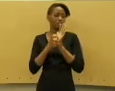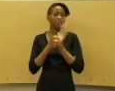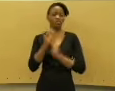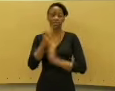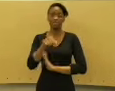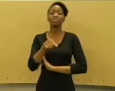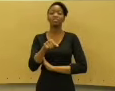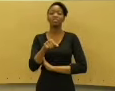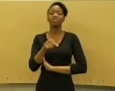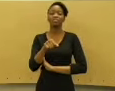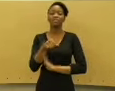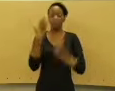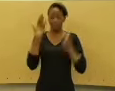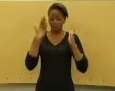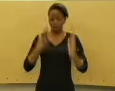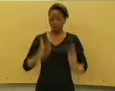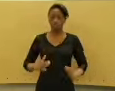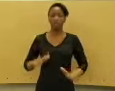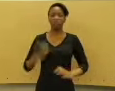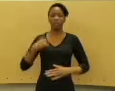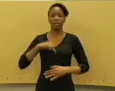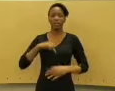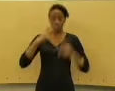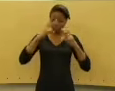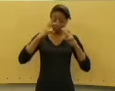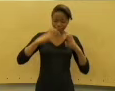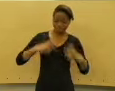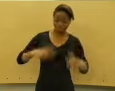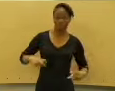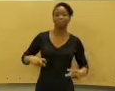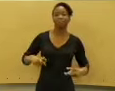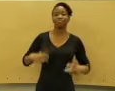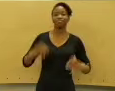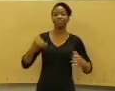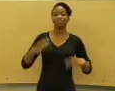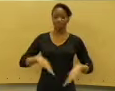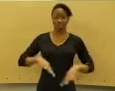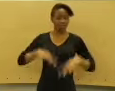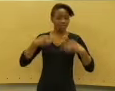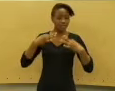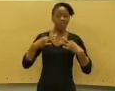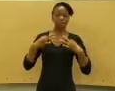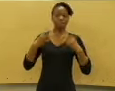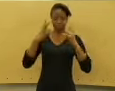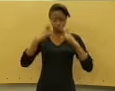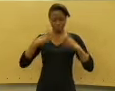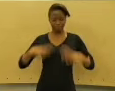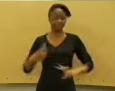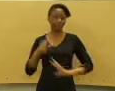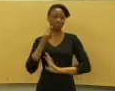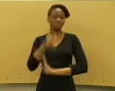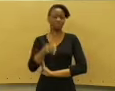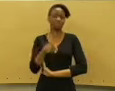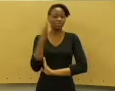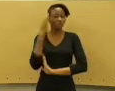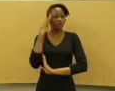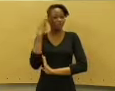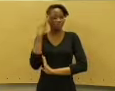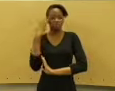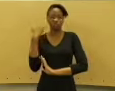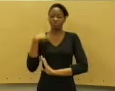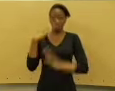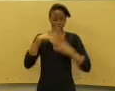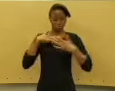we've got to explore our bodies, and we've got to be intimate with ourselves first and foremost before being intimate with anybody else. How do we have that